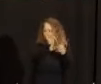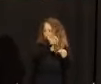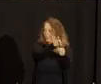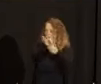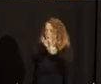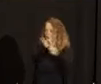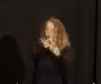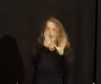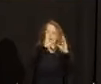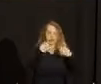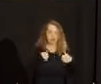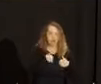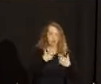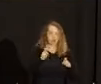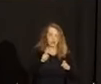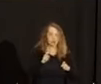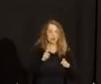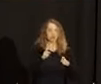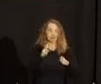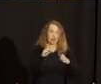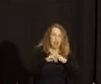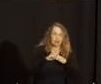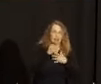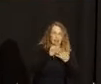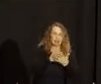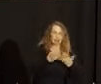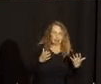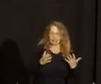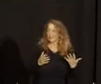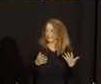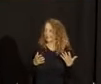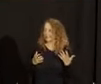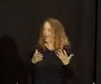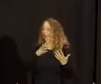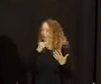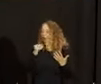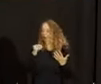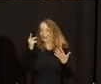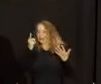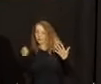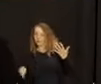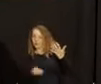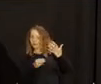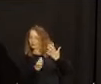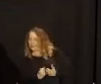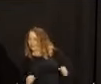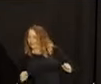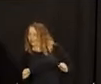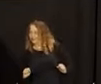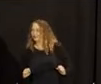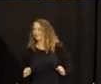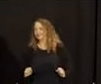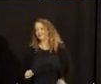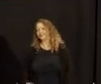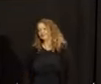while still creating access and, again, maintaining that safety. So thank you, Jennifer, for the question. Thank you,